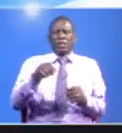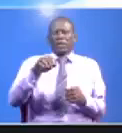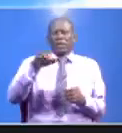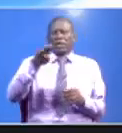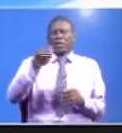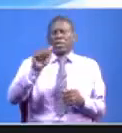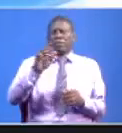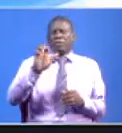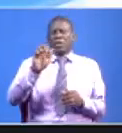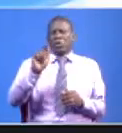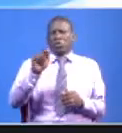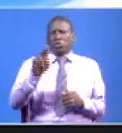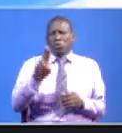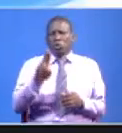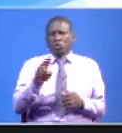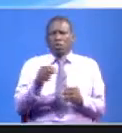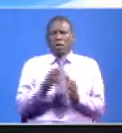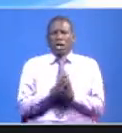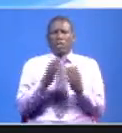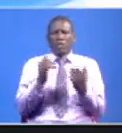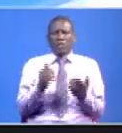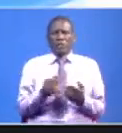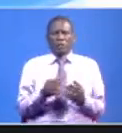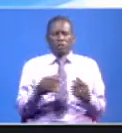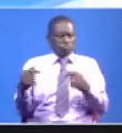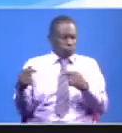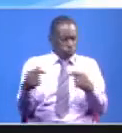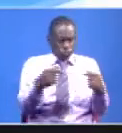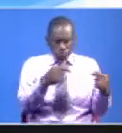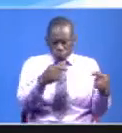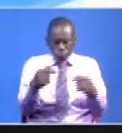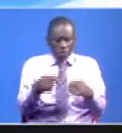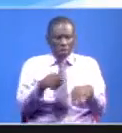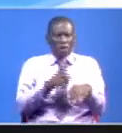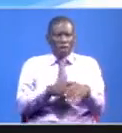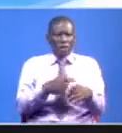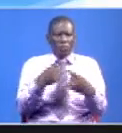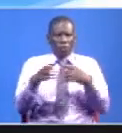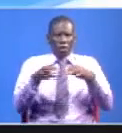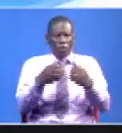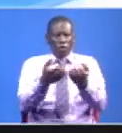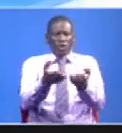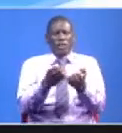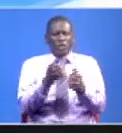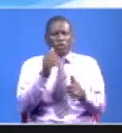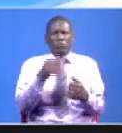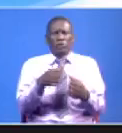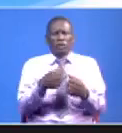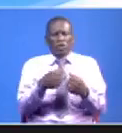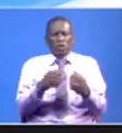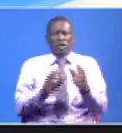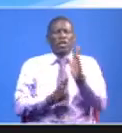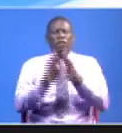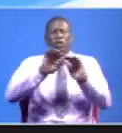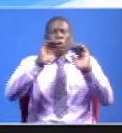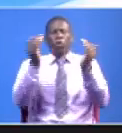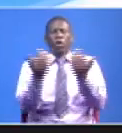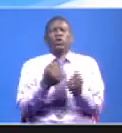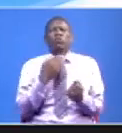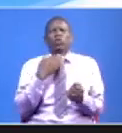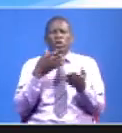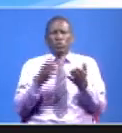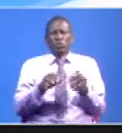in Azerbaijan, Baku to be precise. And I guess it's a pull and push when it comes to the needs that the developing